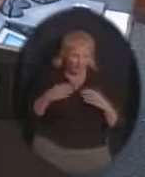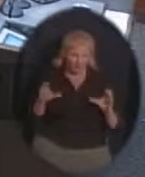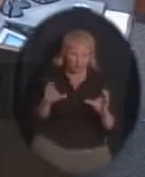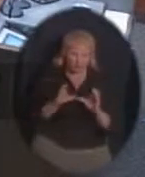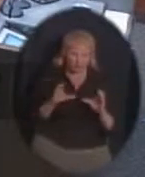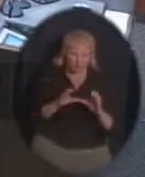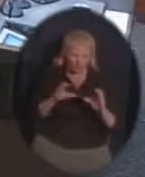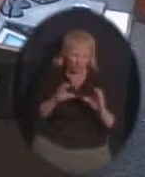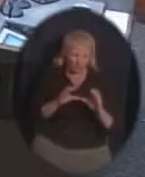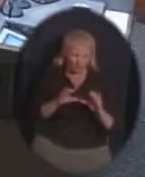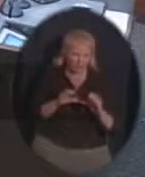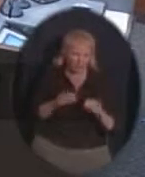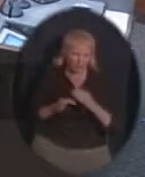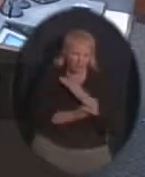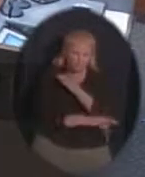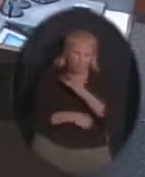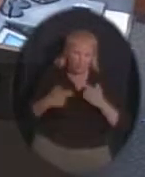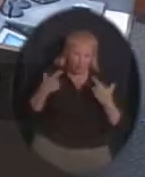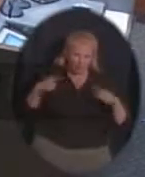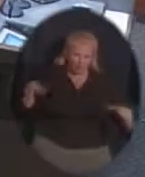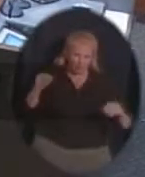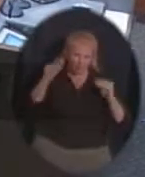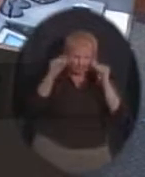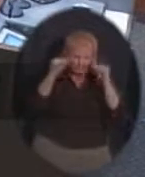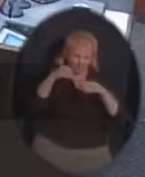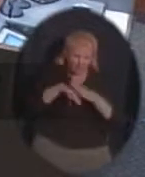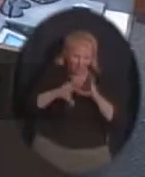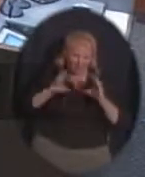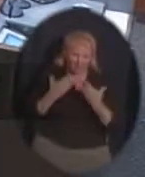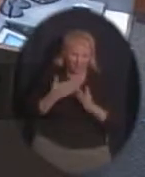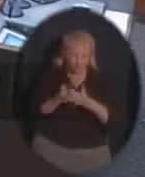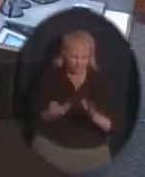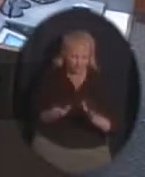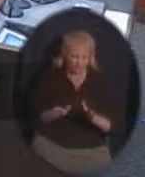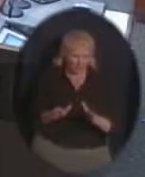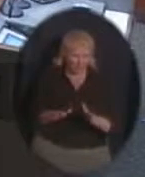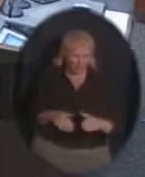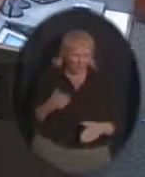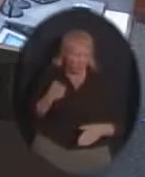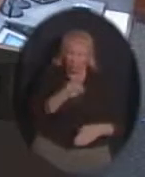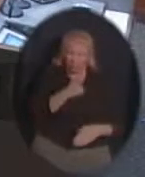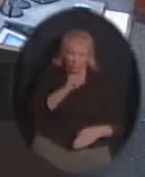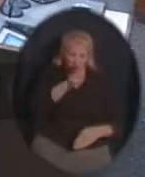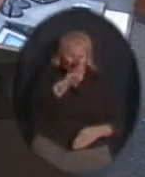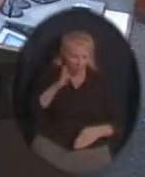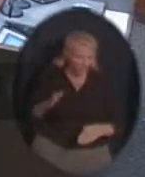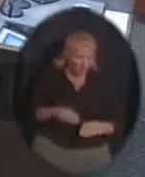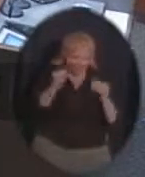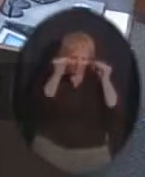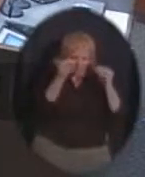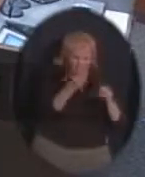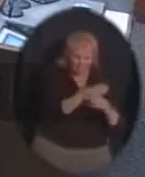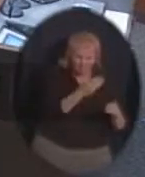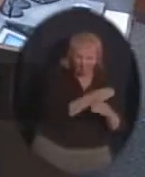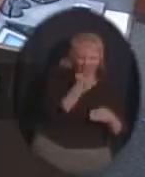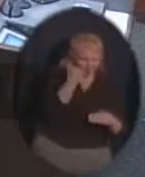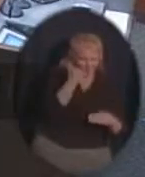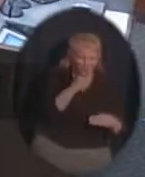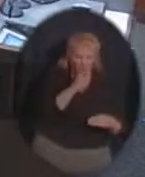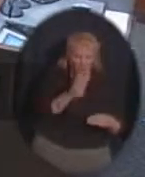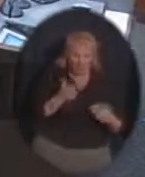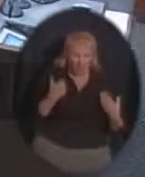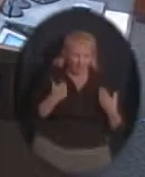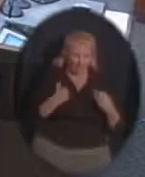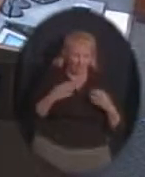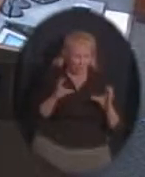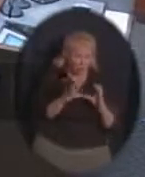math, science, history, chemistry, you name it. We wouldn't teach any of those subjects without a certified teacher in the classroom. On the other